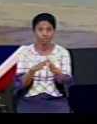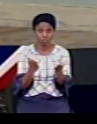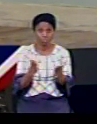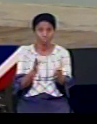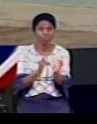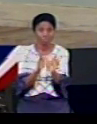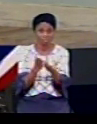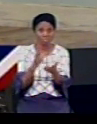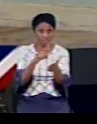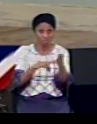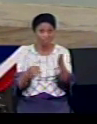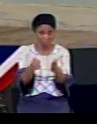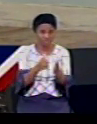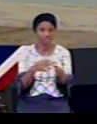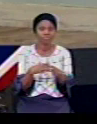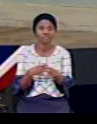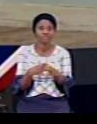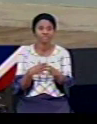Bible.